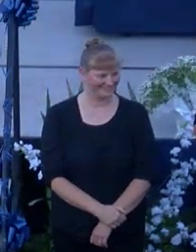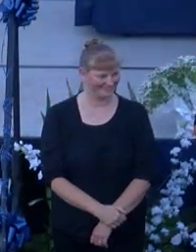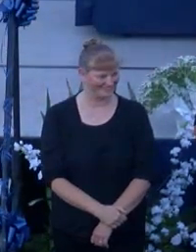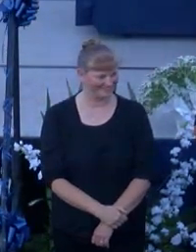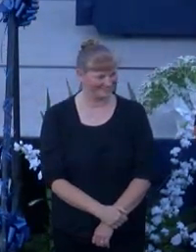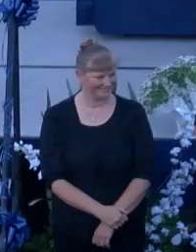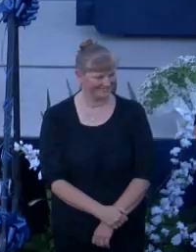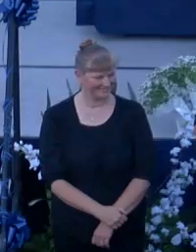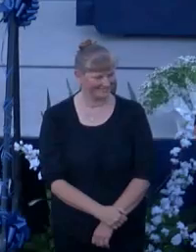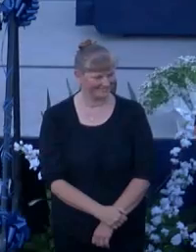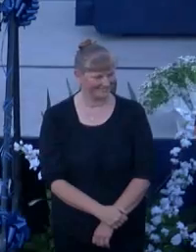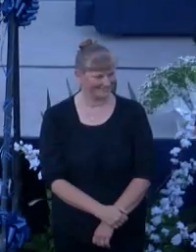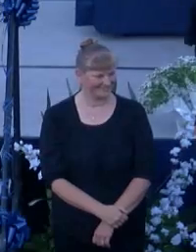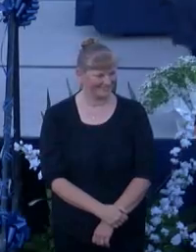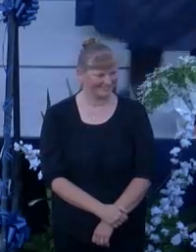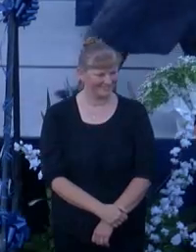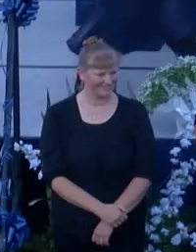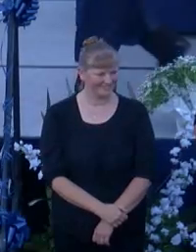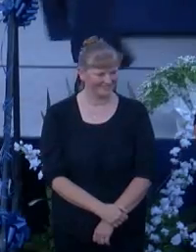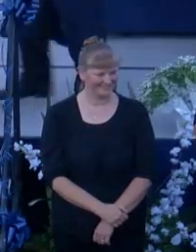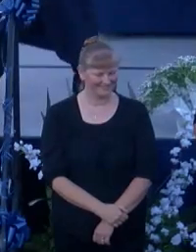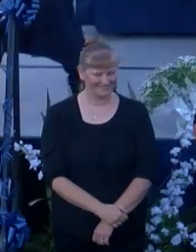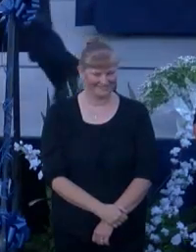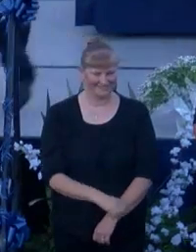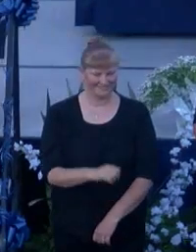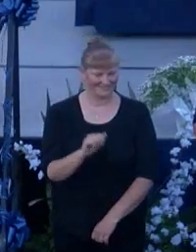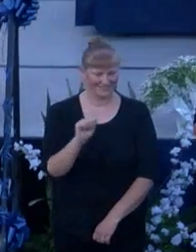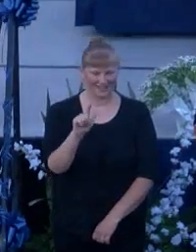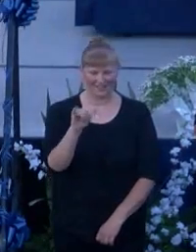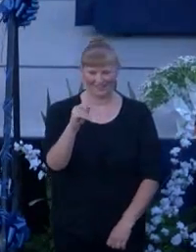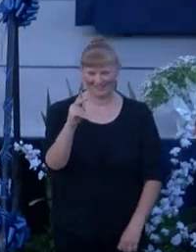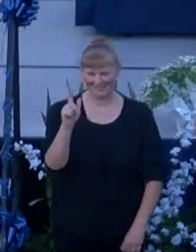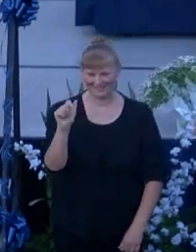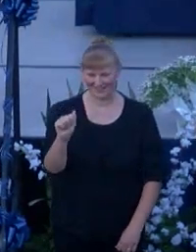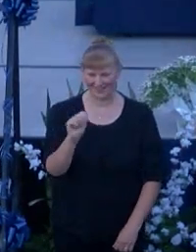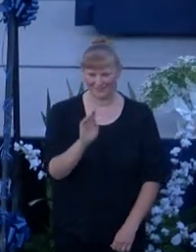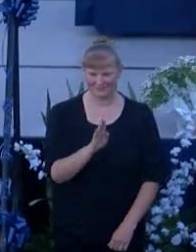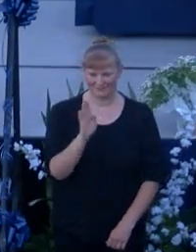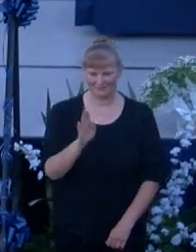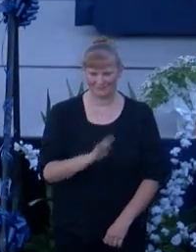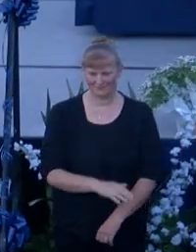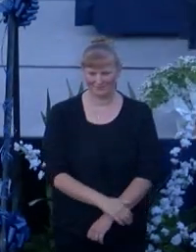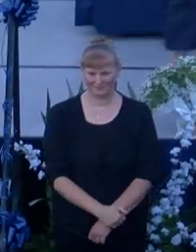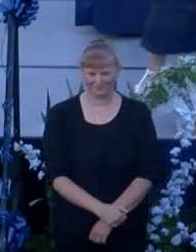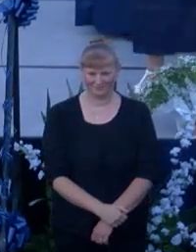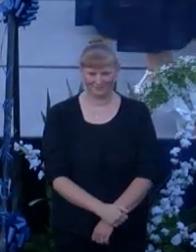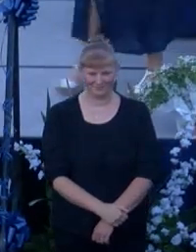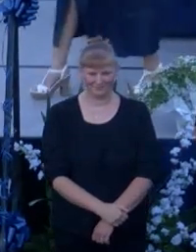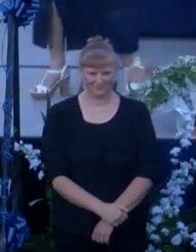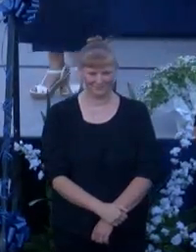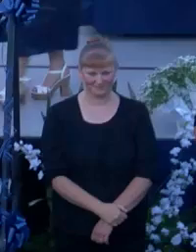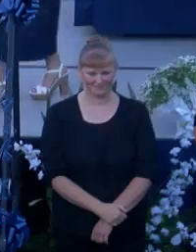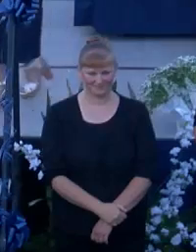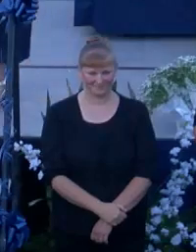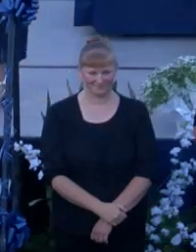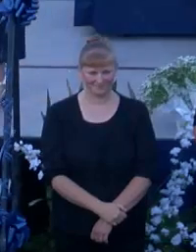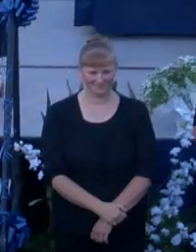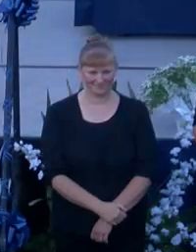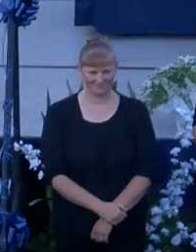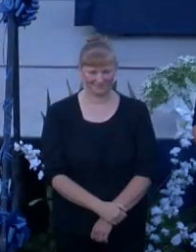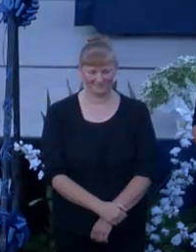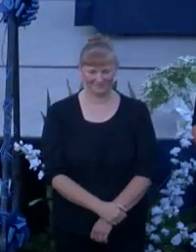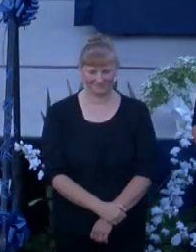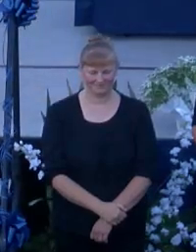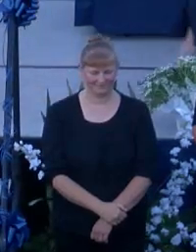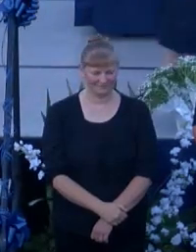Galilea Zamaripa. Alina Voloshina. Mariela Nino.